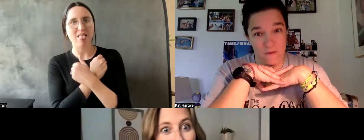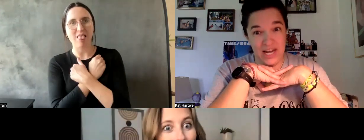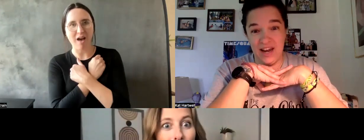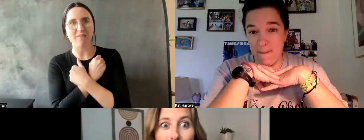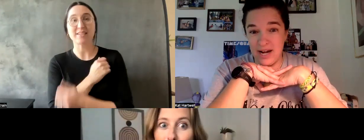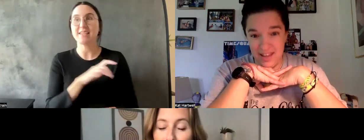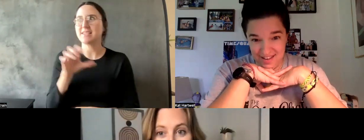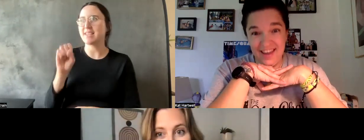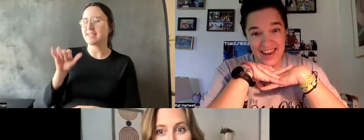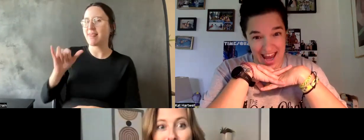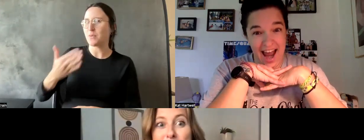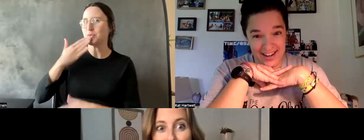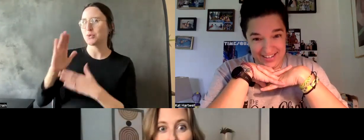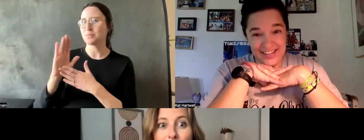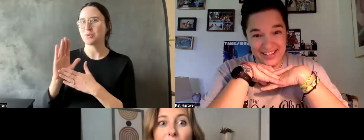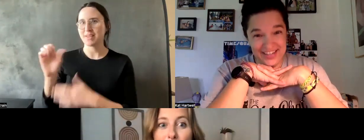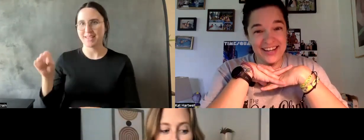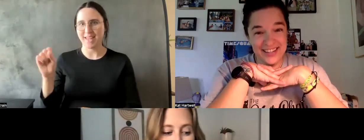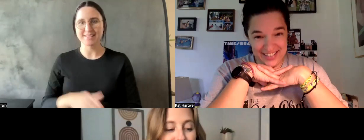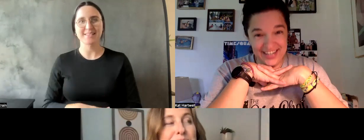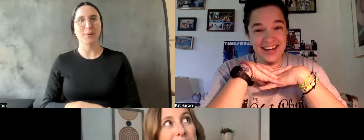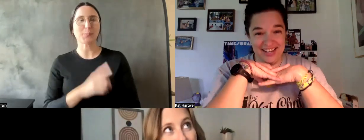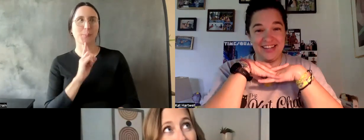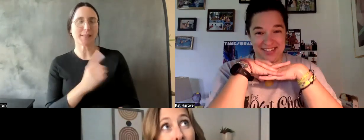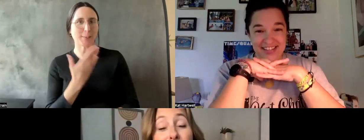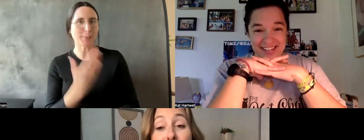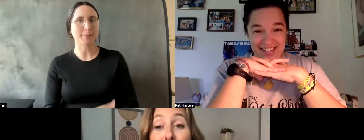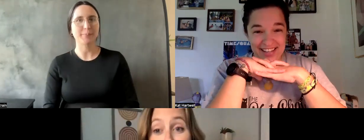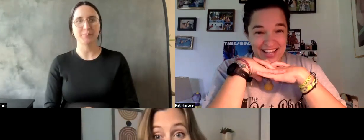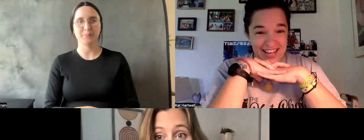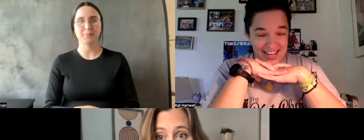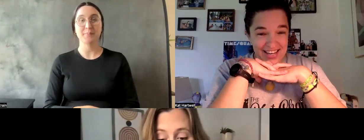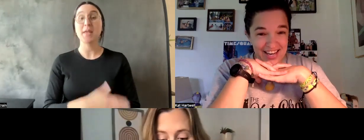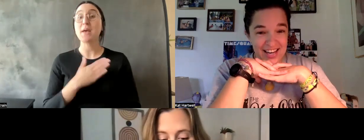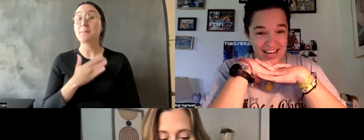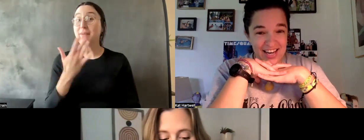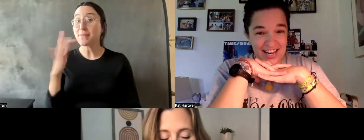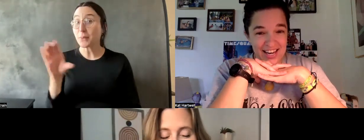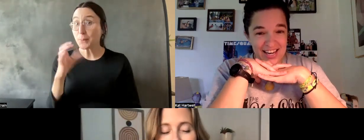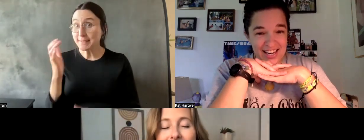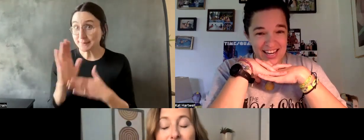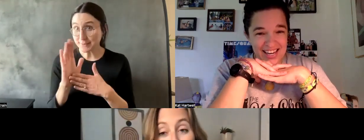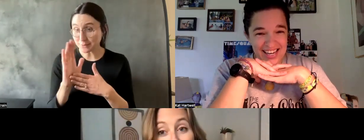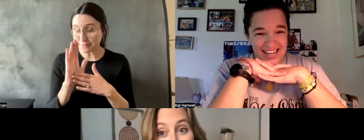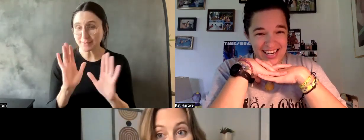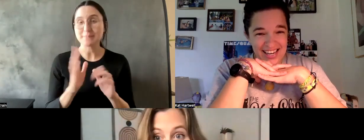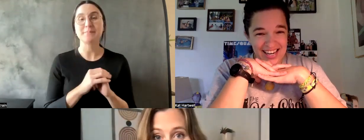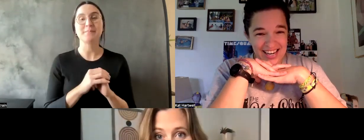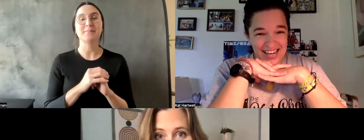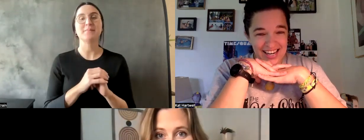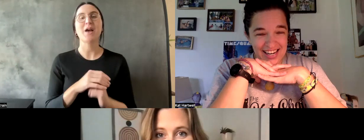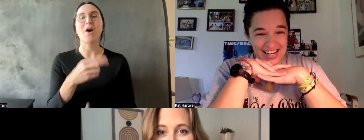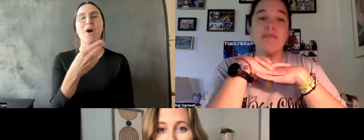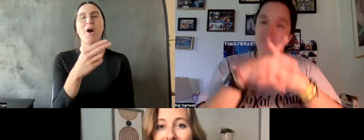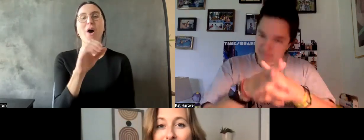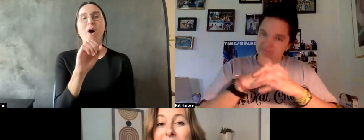good movie. I mean, yeah. so good. Now, my favorite Christmas movie is Haul Out the